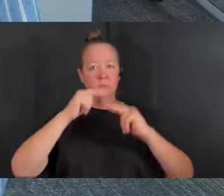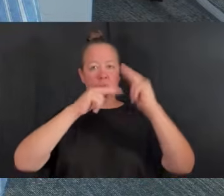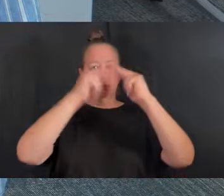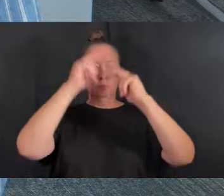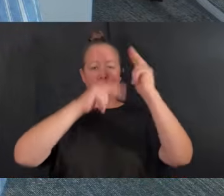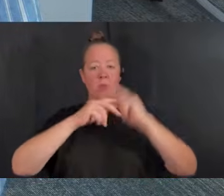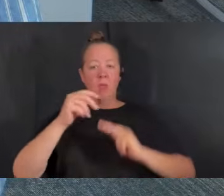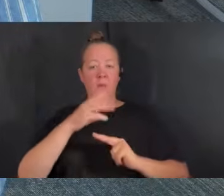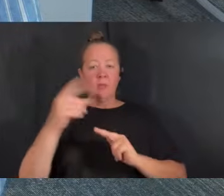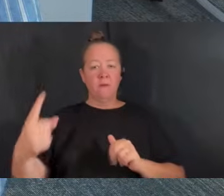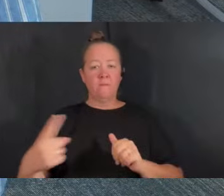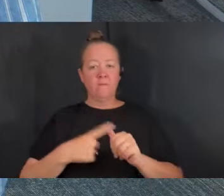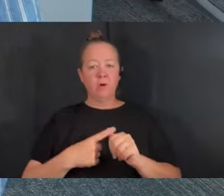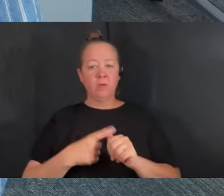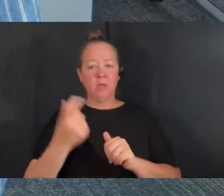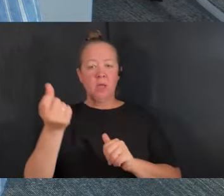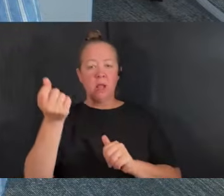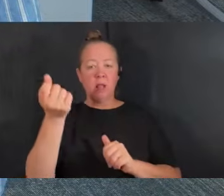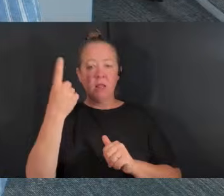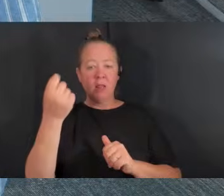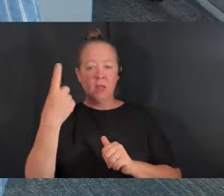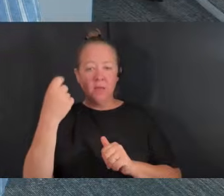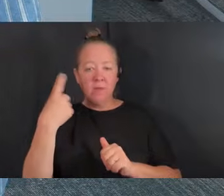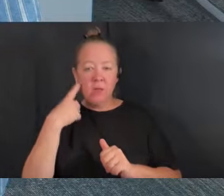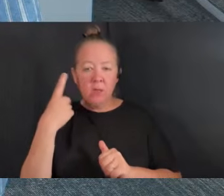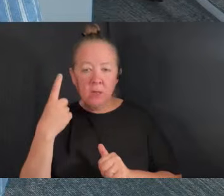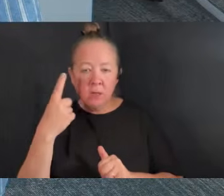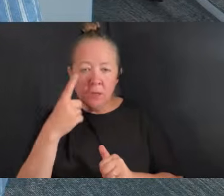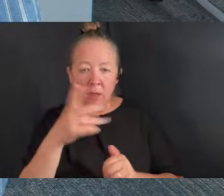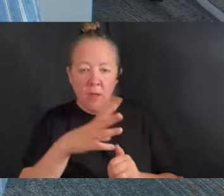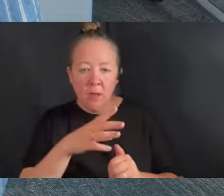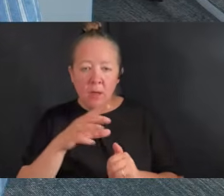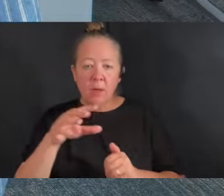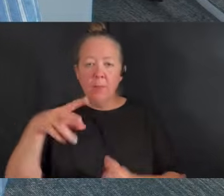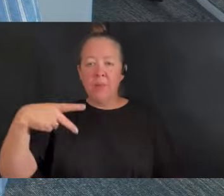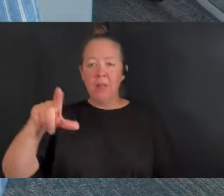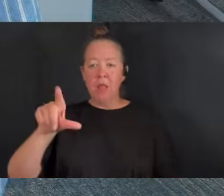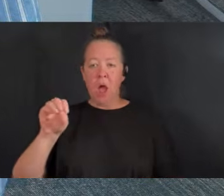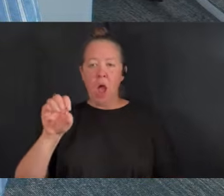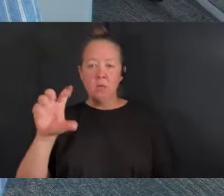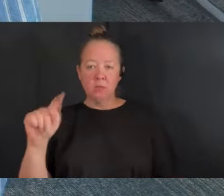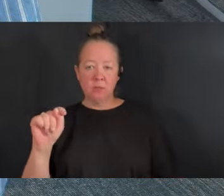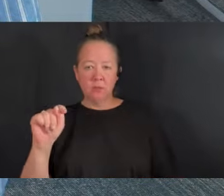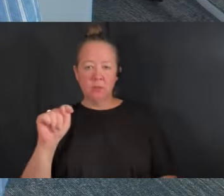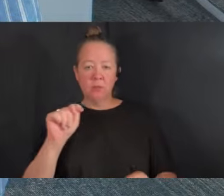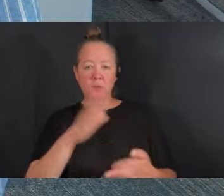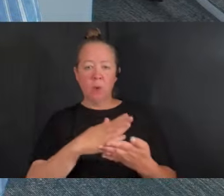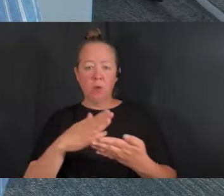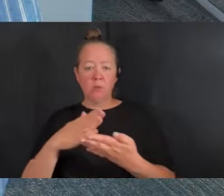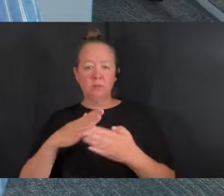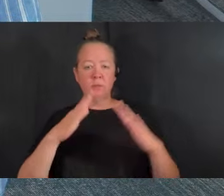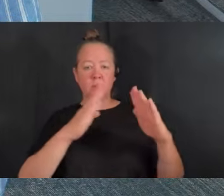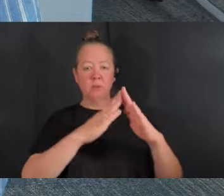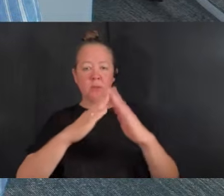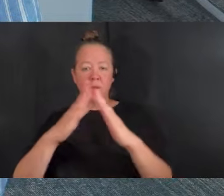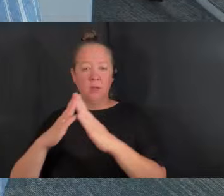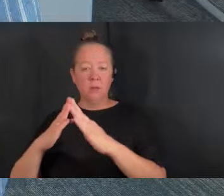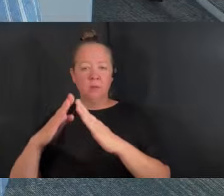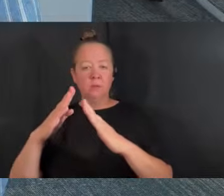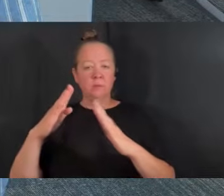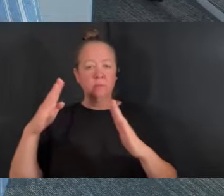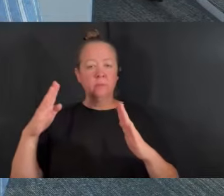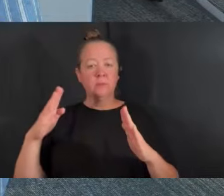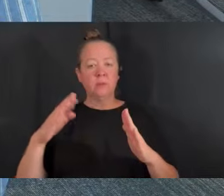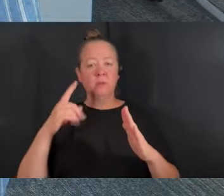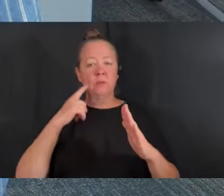town. It was a 5-year process to gain this recognition, and it is a testament of the Cheverly community's efforts to preserve and celebrate